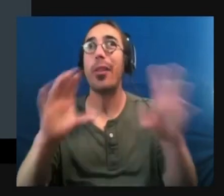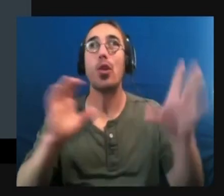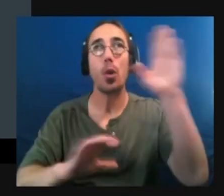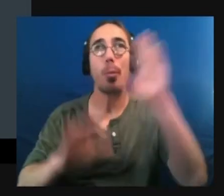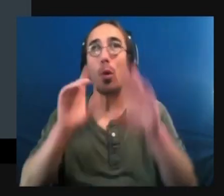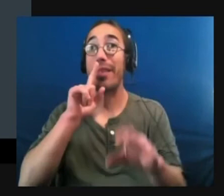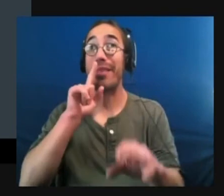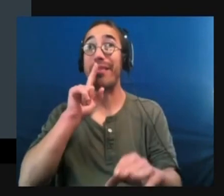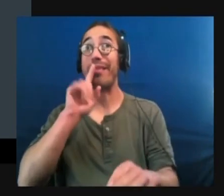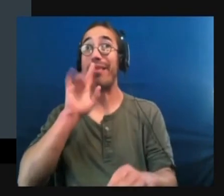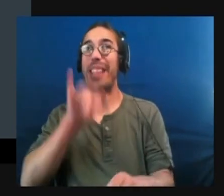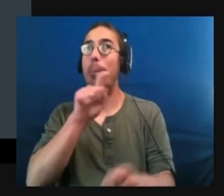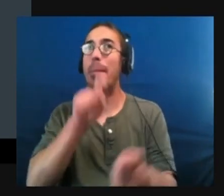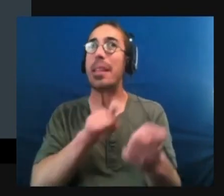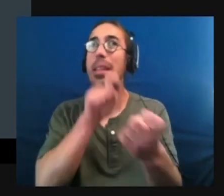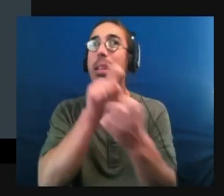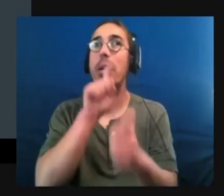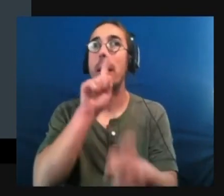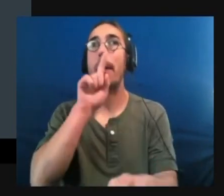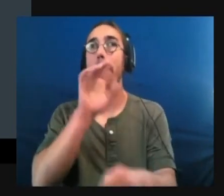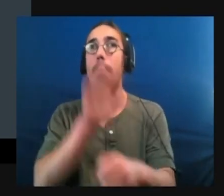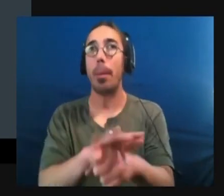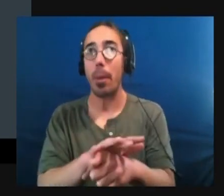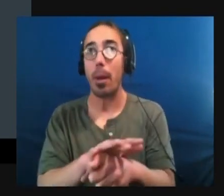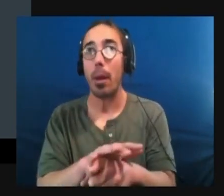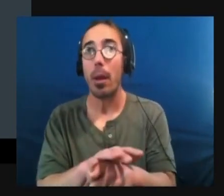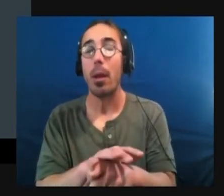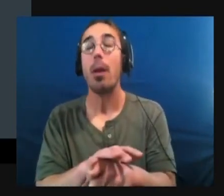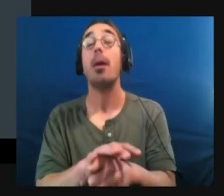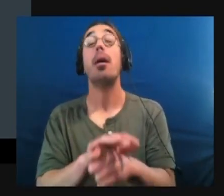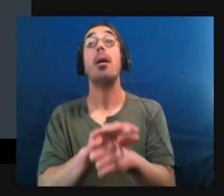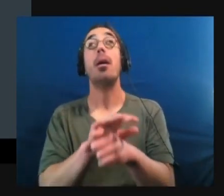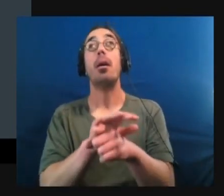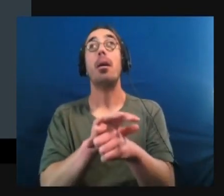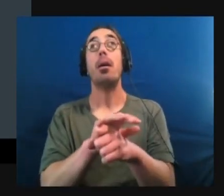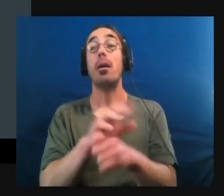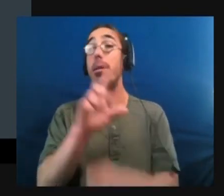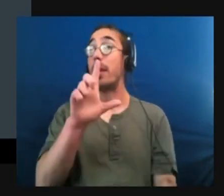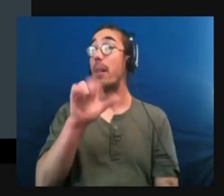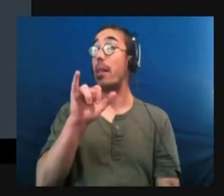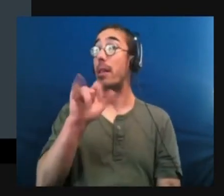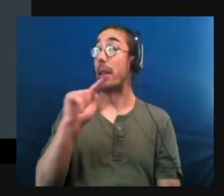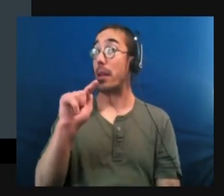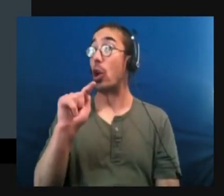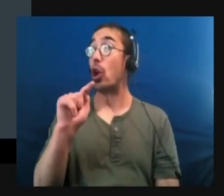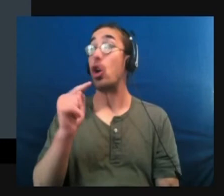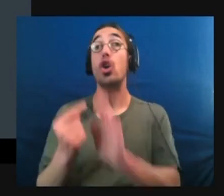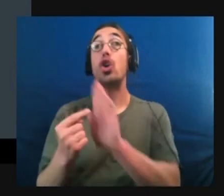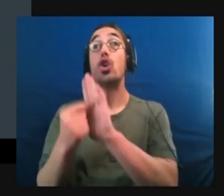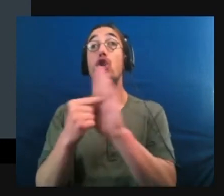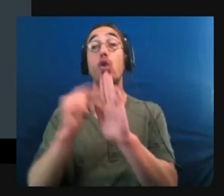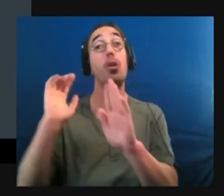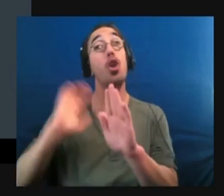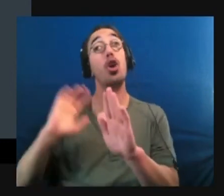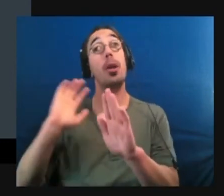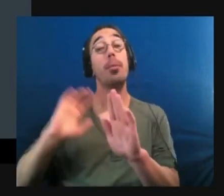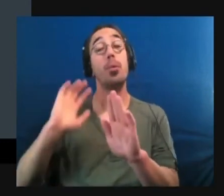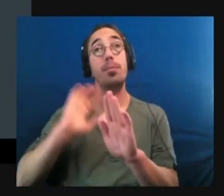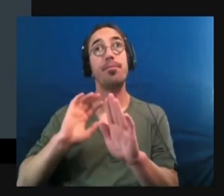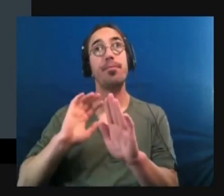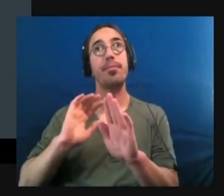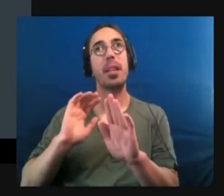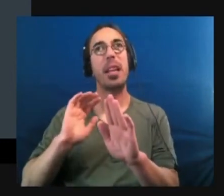commitment. This actually, per the literature, shows in earlier years to